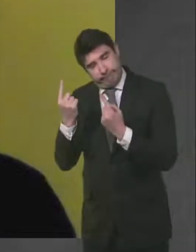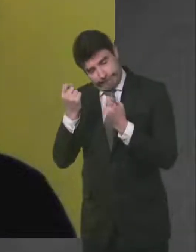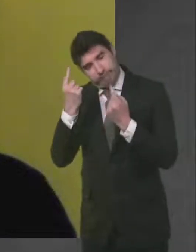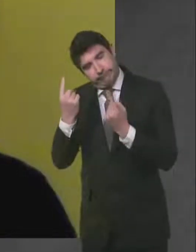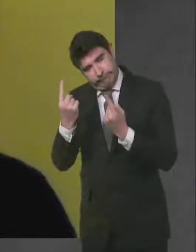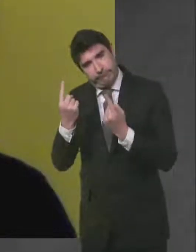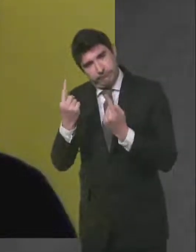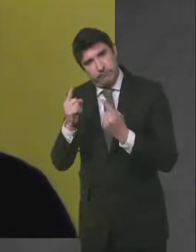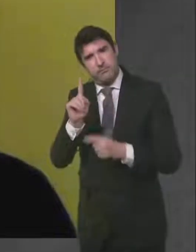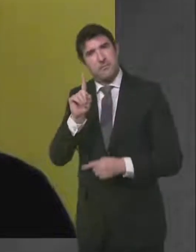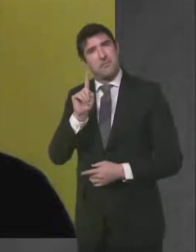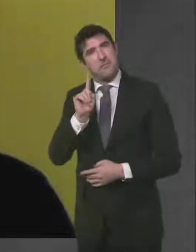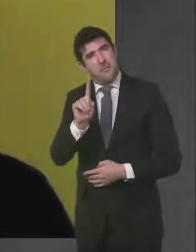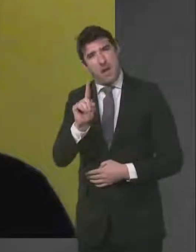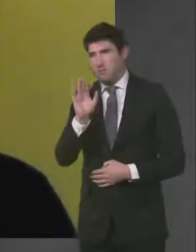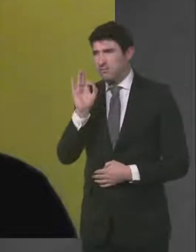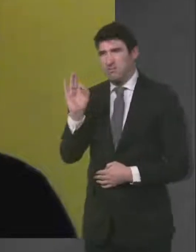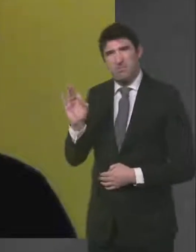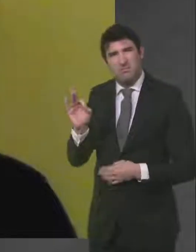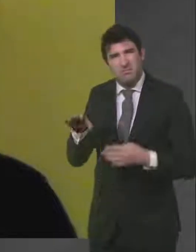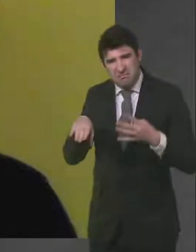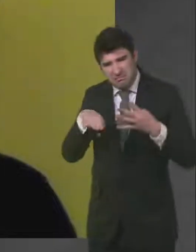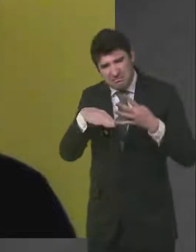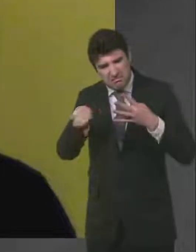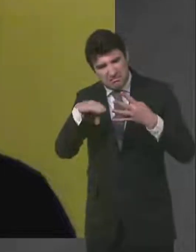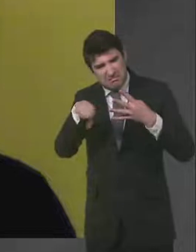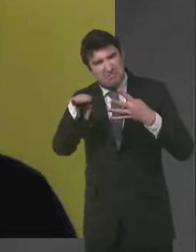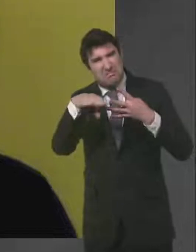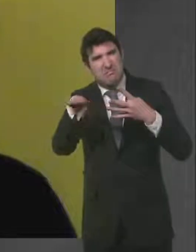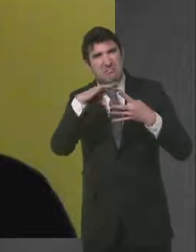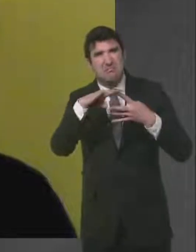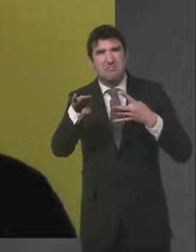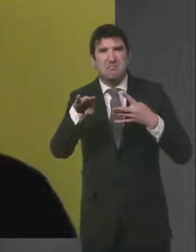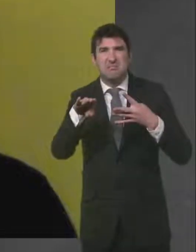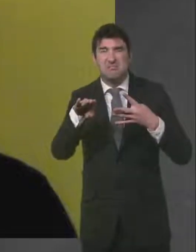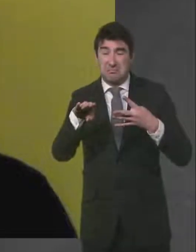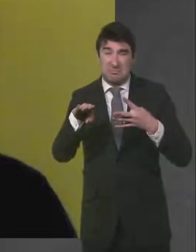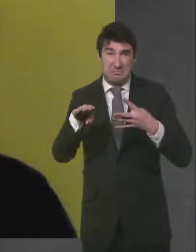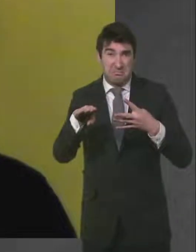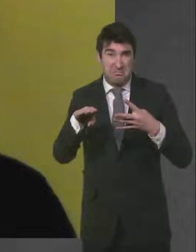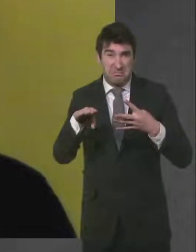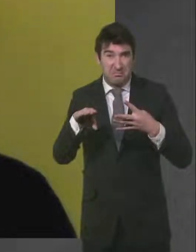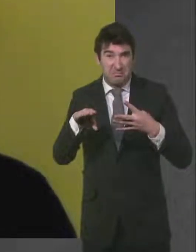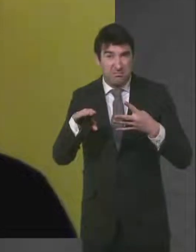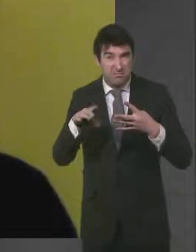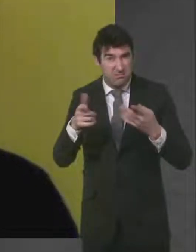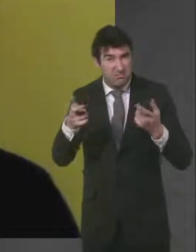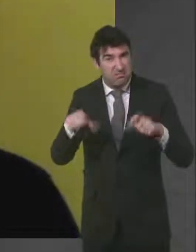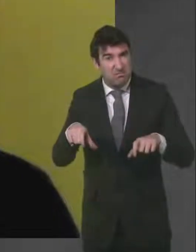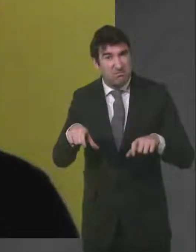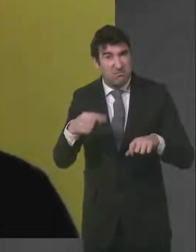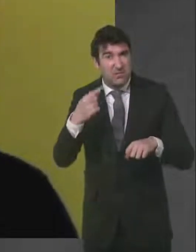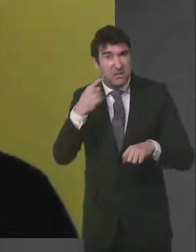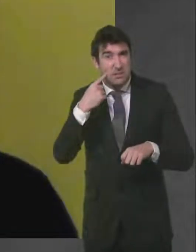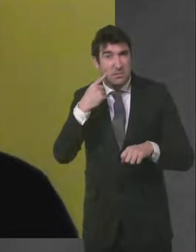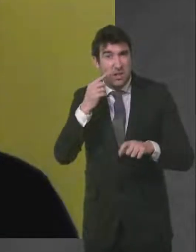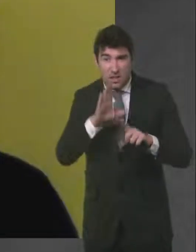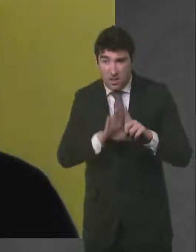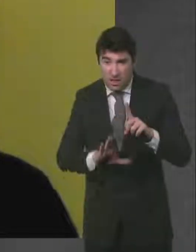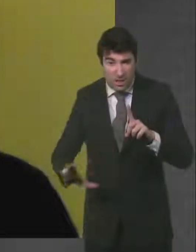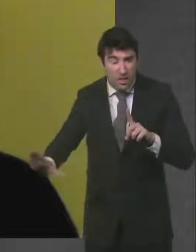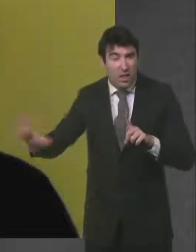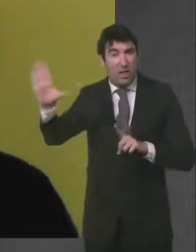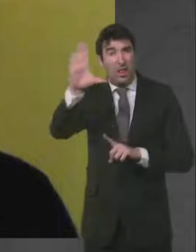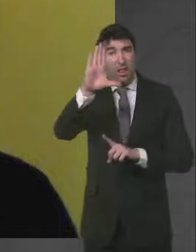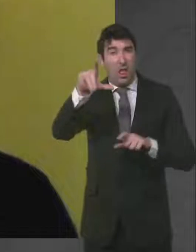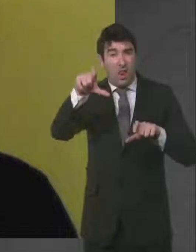system rather than going for what many scientists say we should now do, which is go for a full national lockdown until